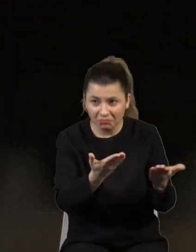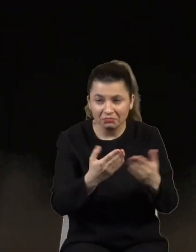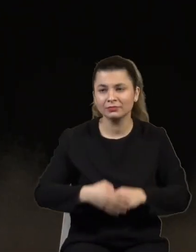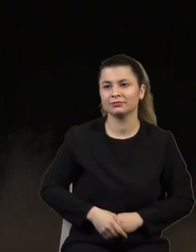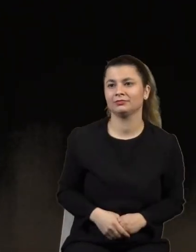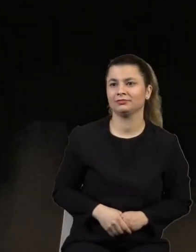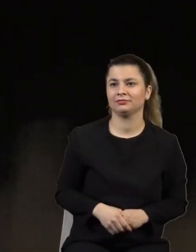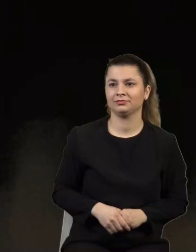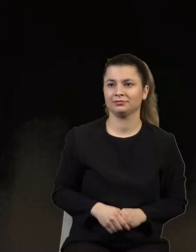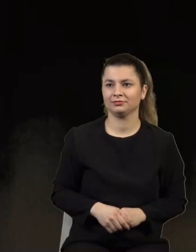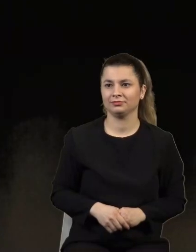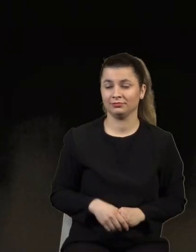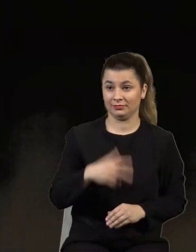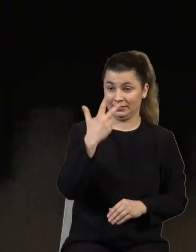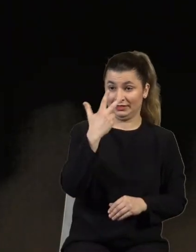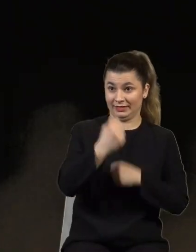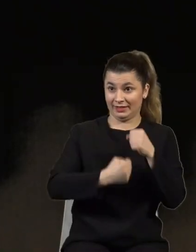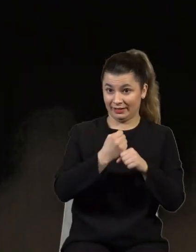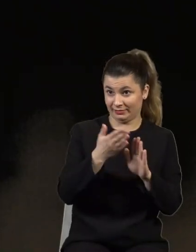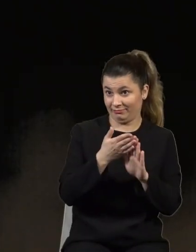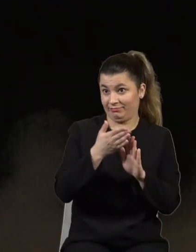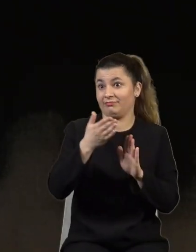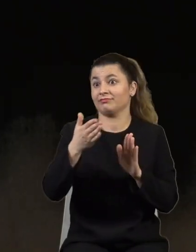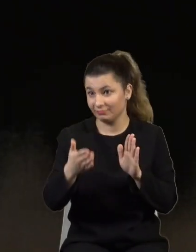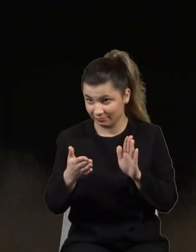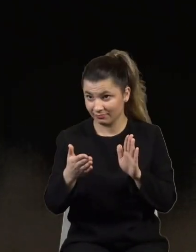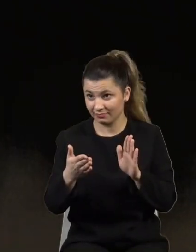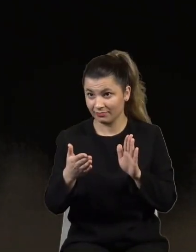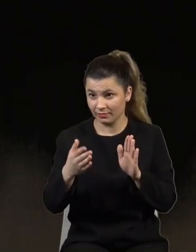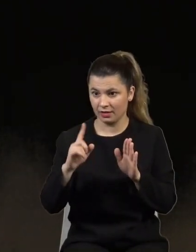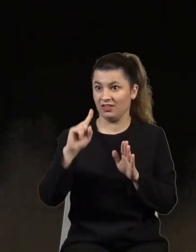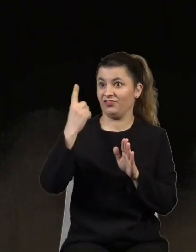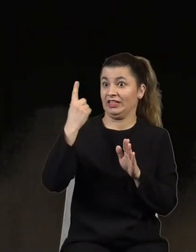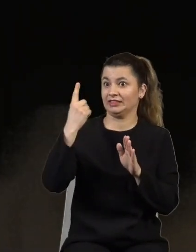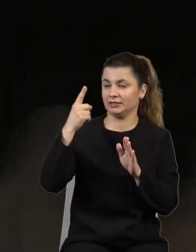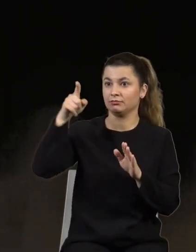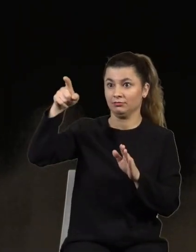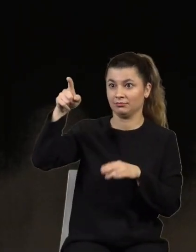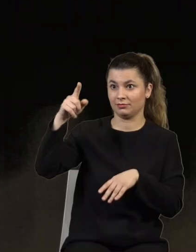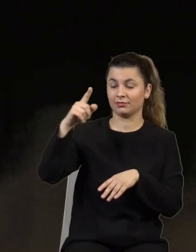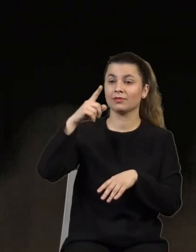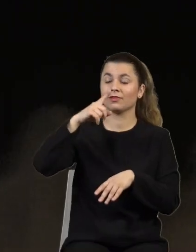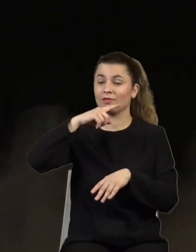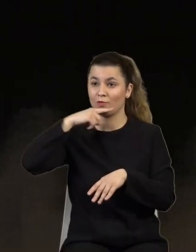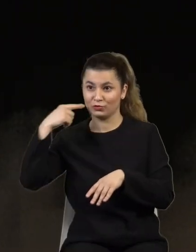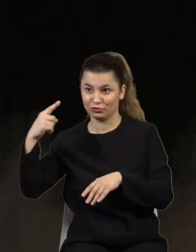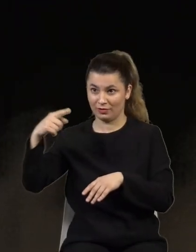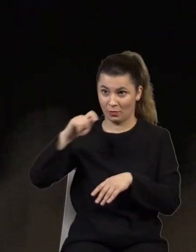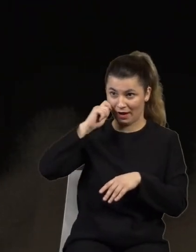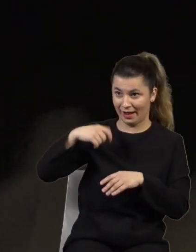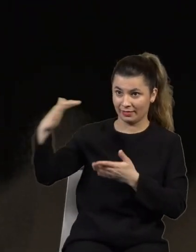war, and 2022, the full-scale aggression on the